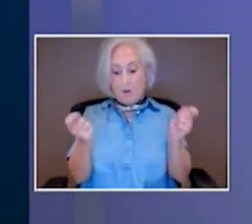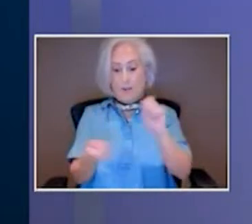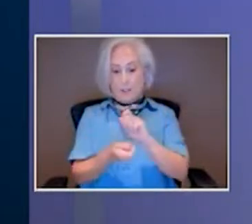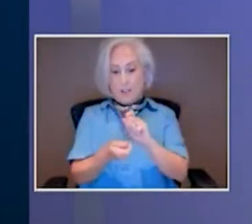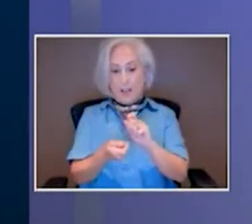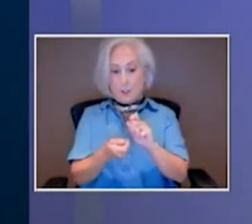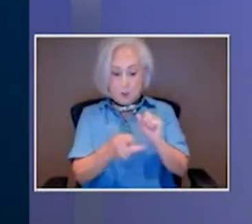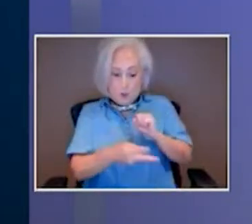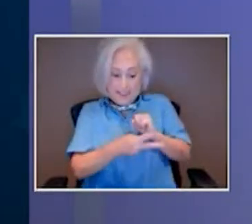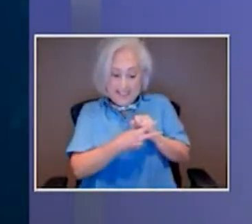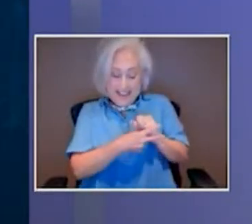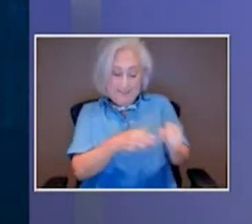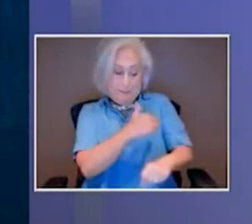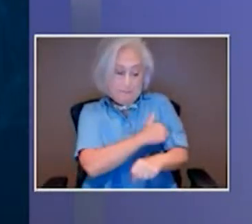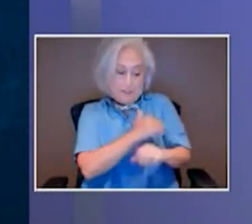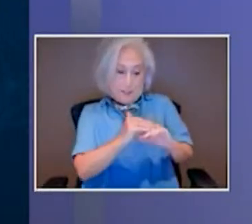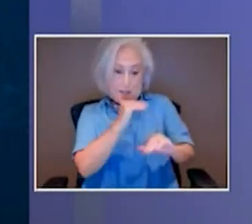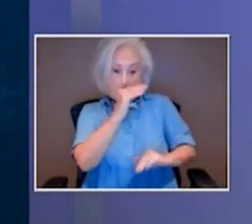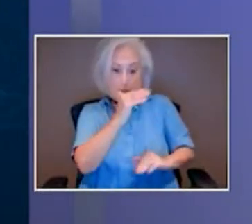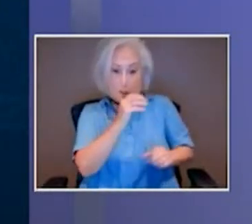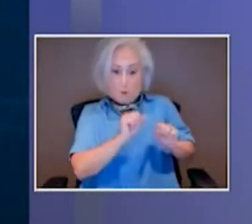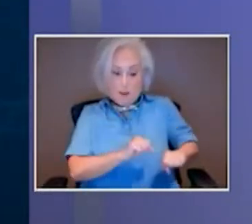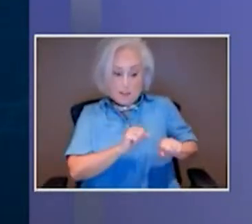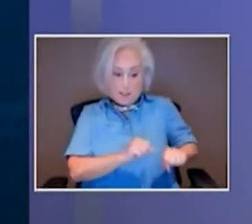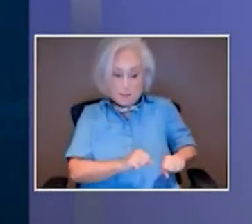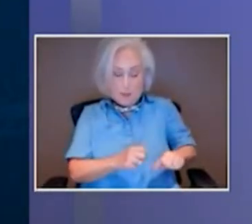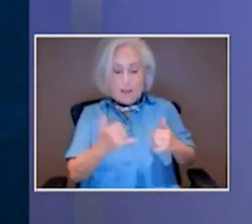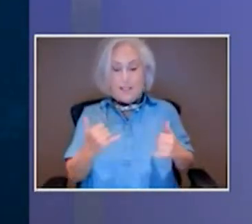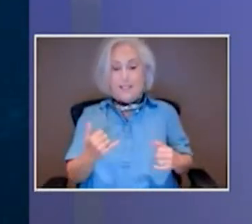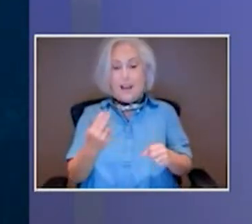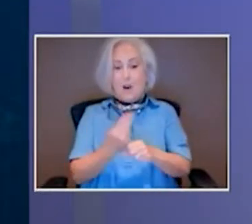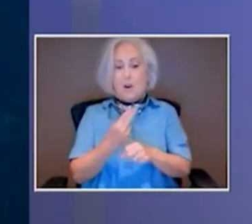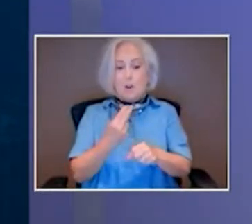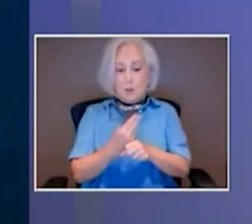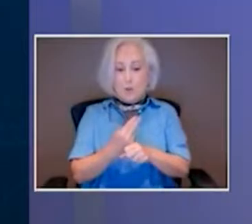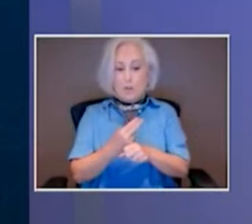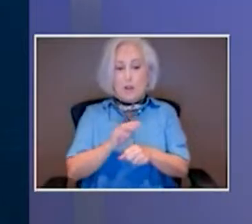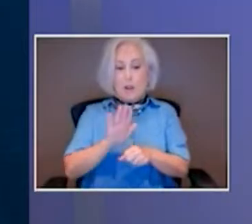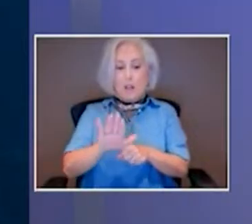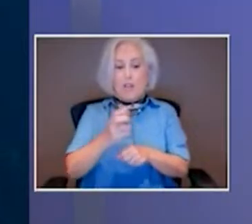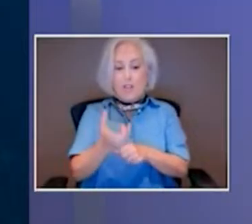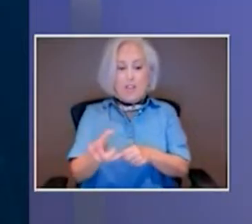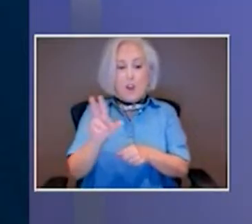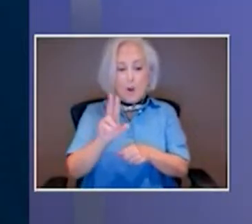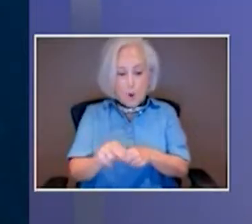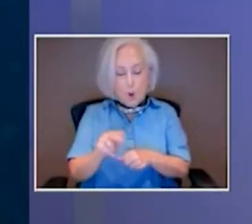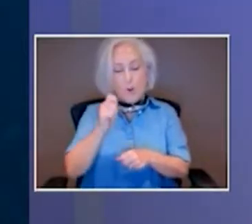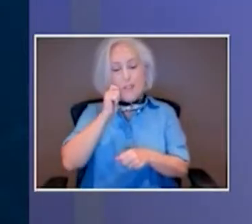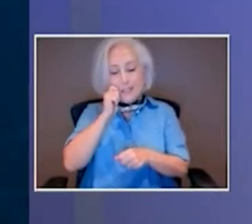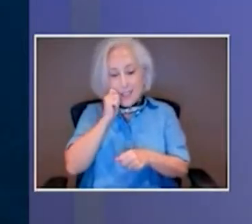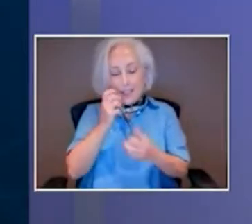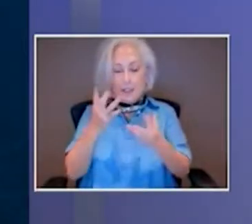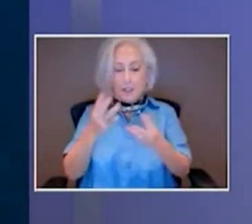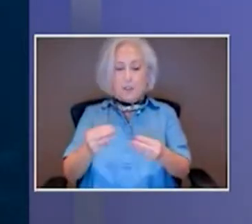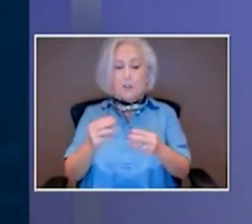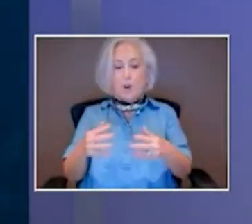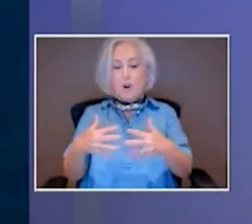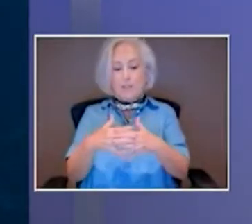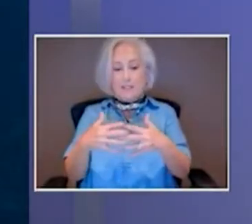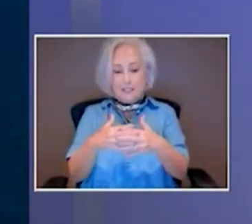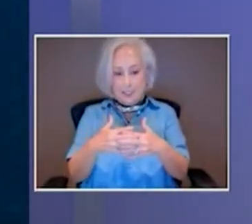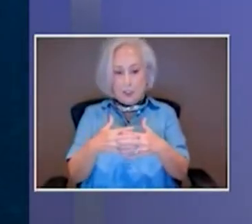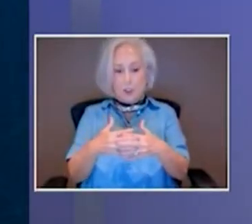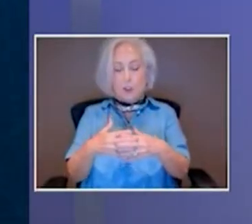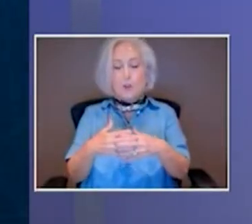much as possible. And now we're using we're just moving their own vascularized skin and soft tissue. And even in some cases, we can at